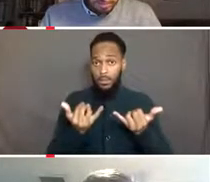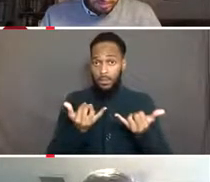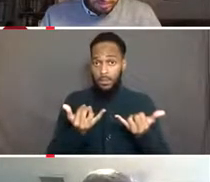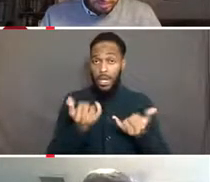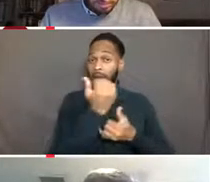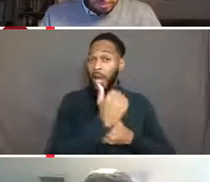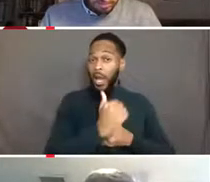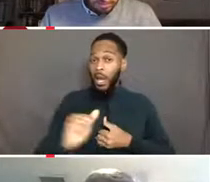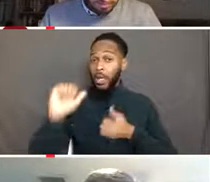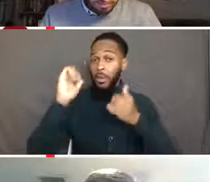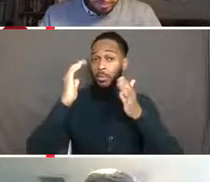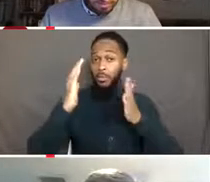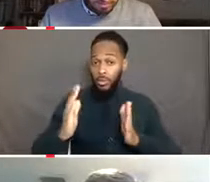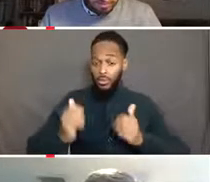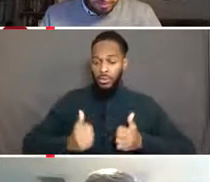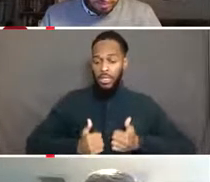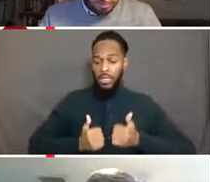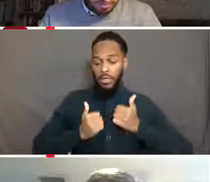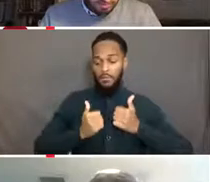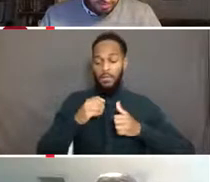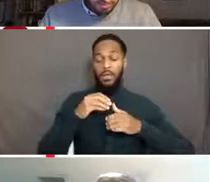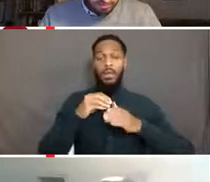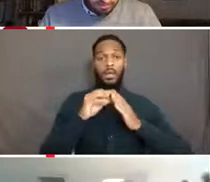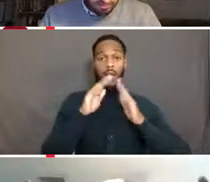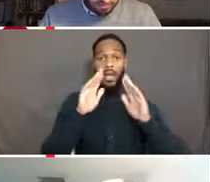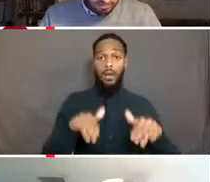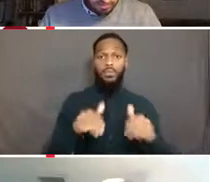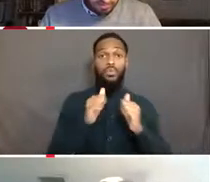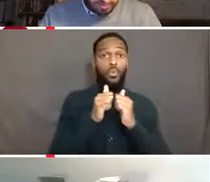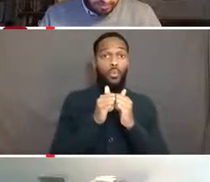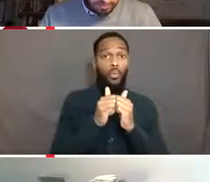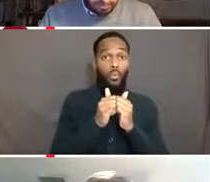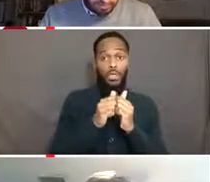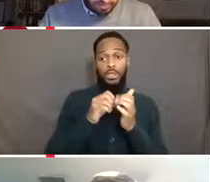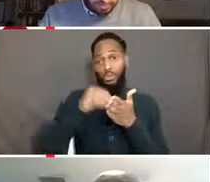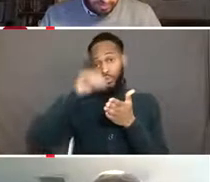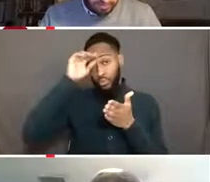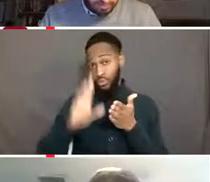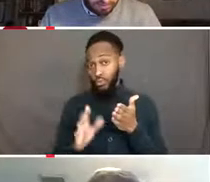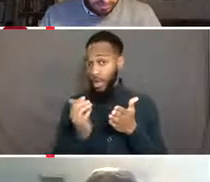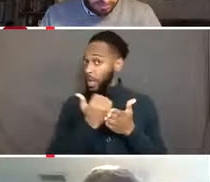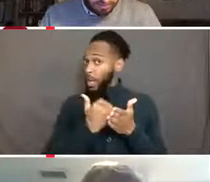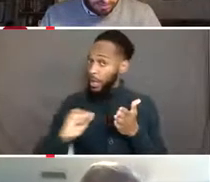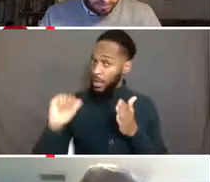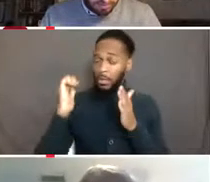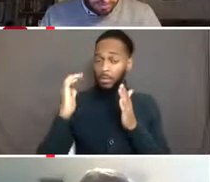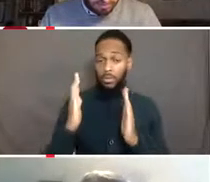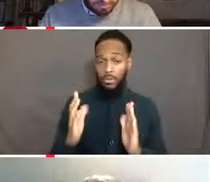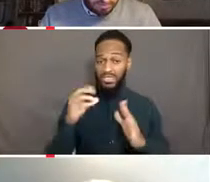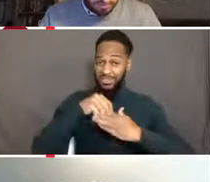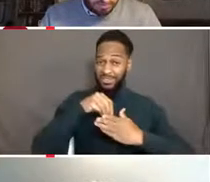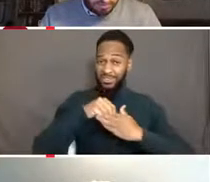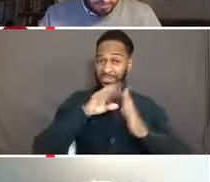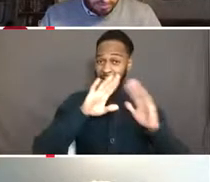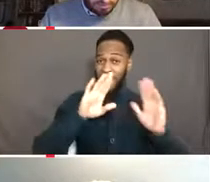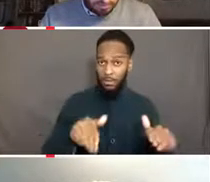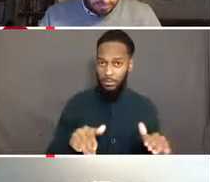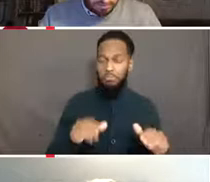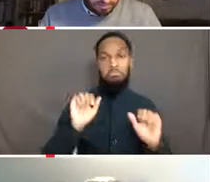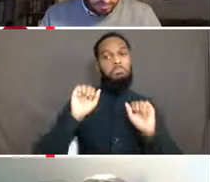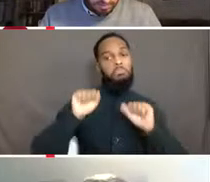anybody living in a household of a student, anybody under the roof of where a student lives, is eligible to